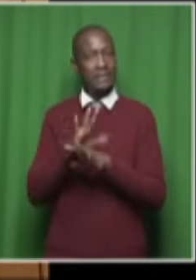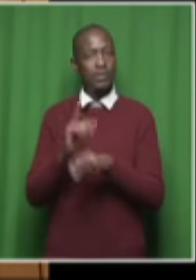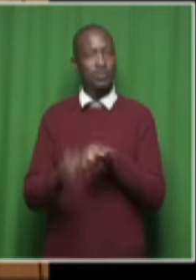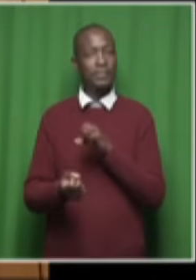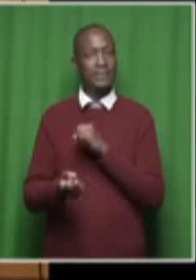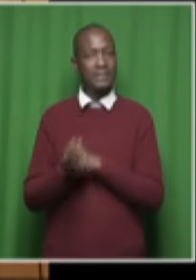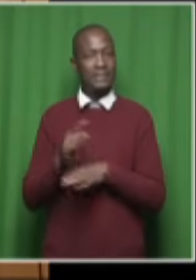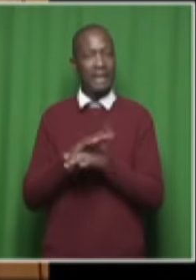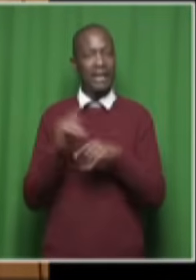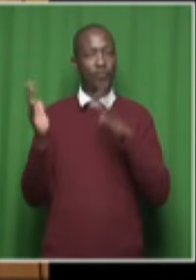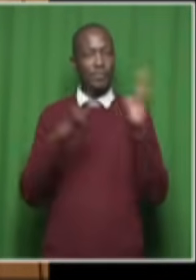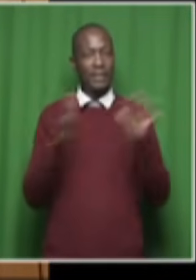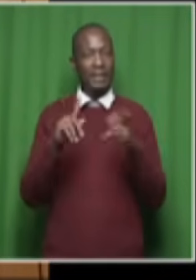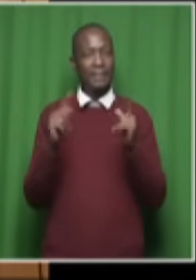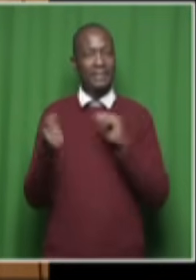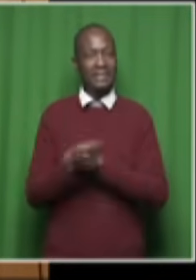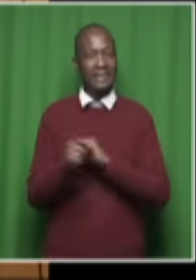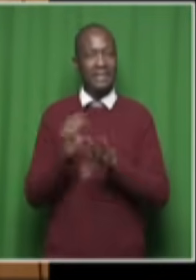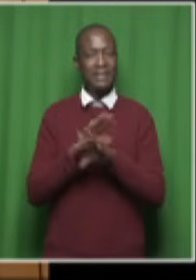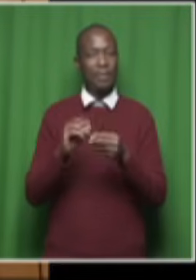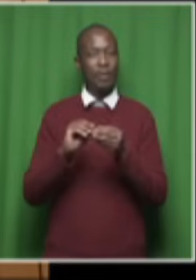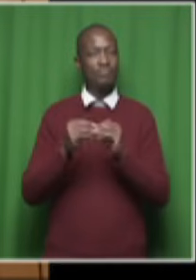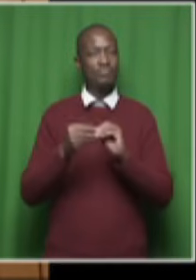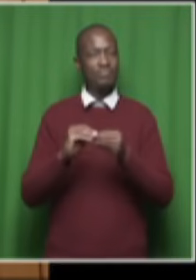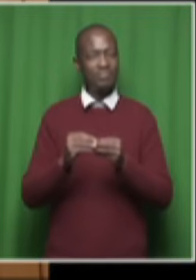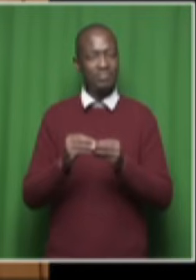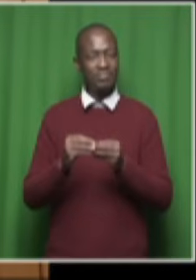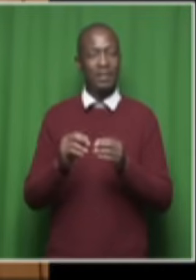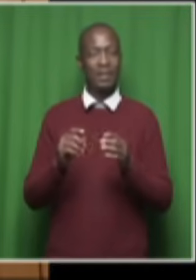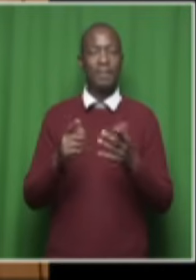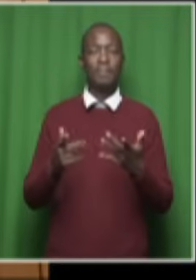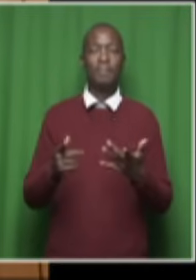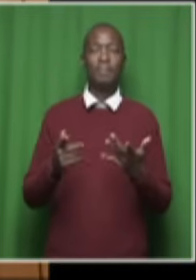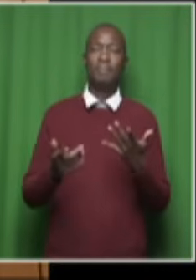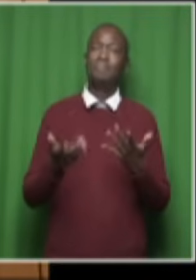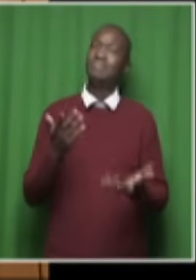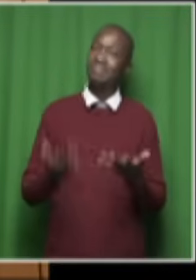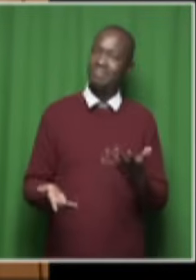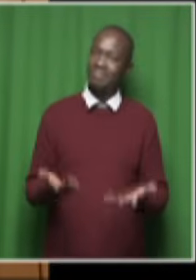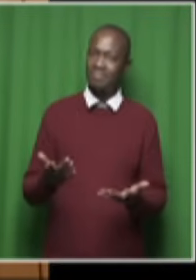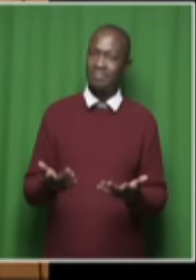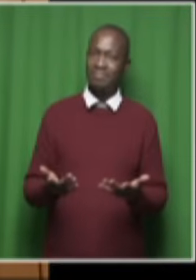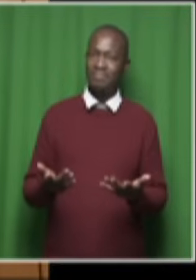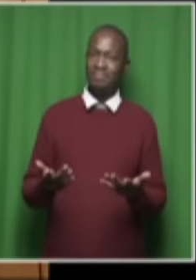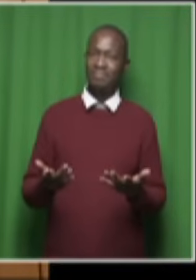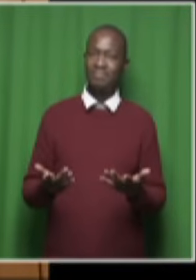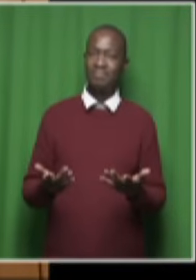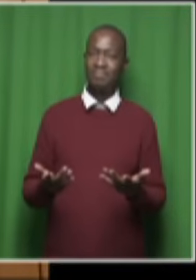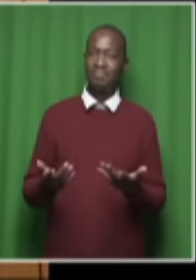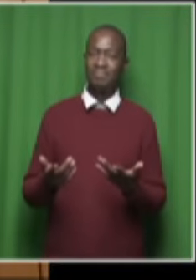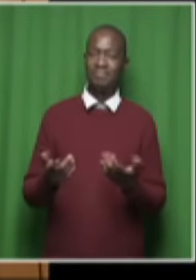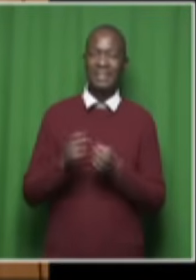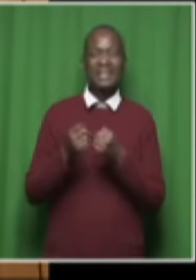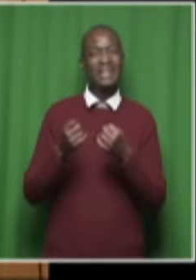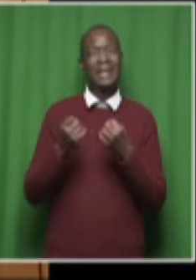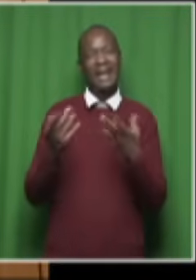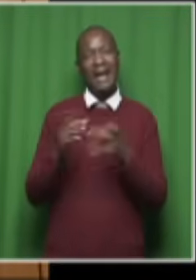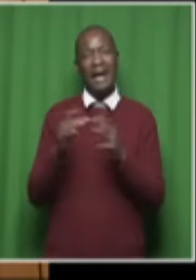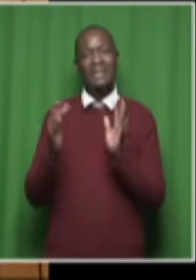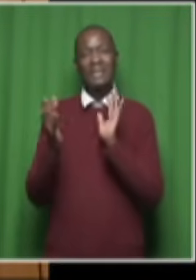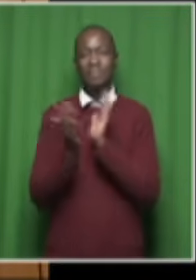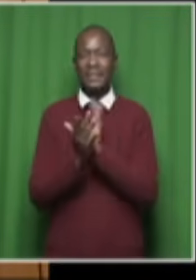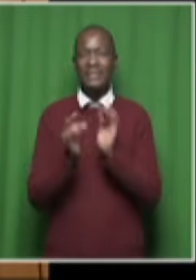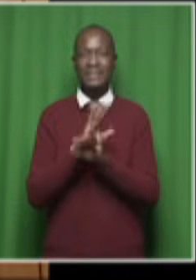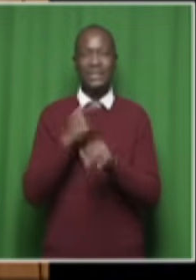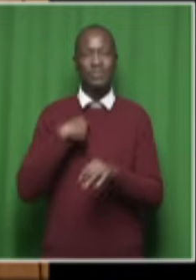change front in terms of the mitigation, rather adaptation maybe. There are all the meetings, and we know